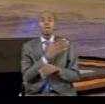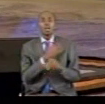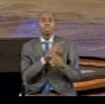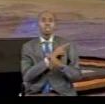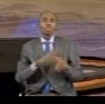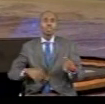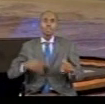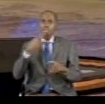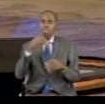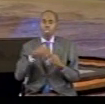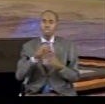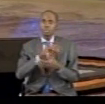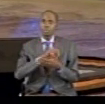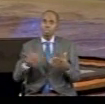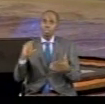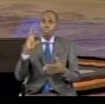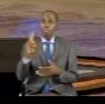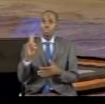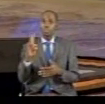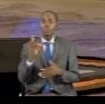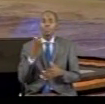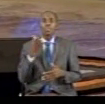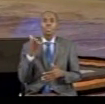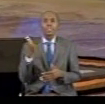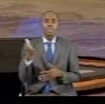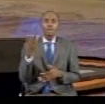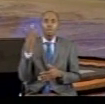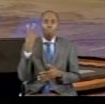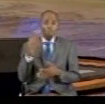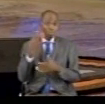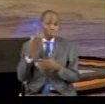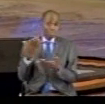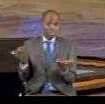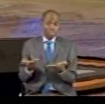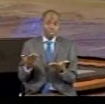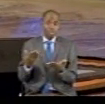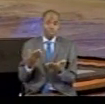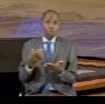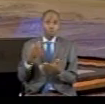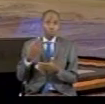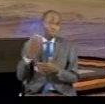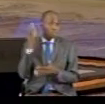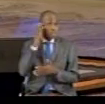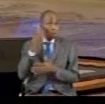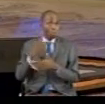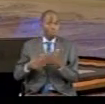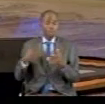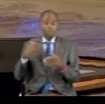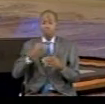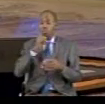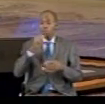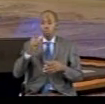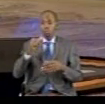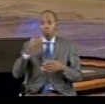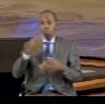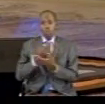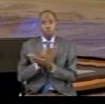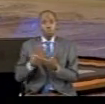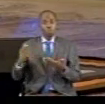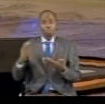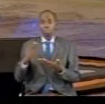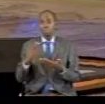here, watch, the unjust judge says, and shall not God avenge his